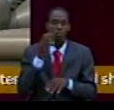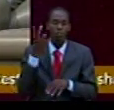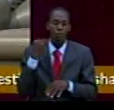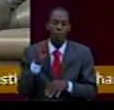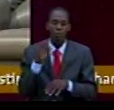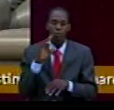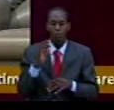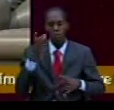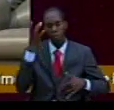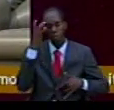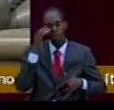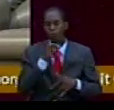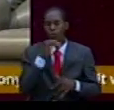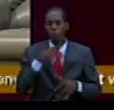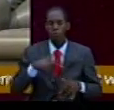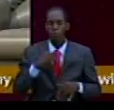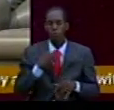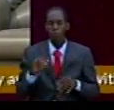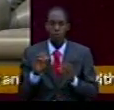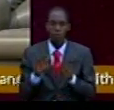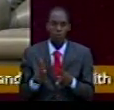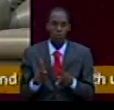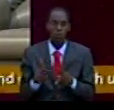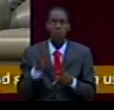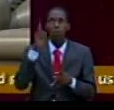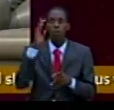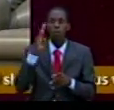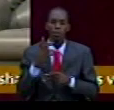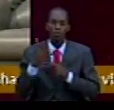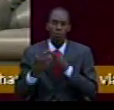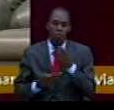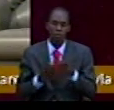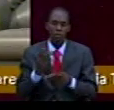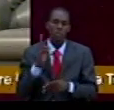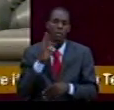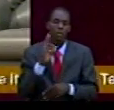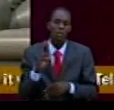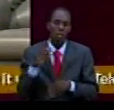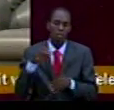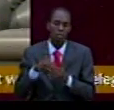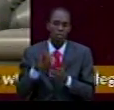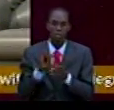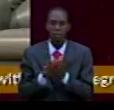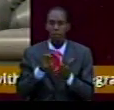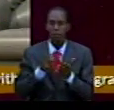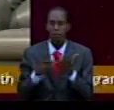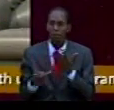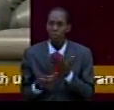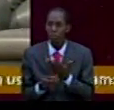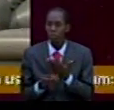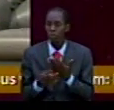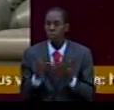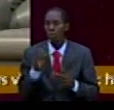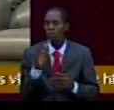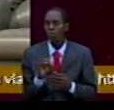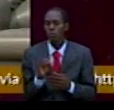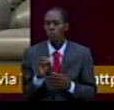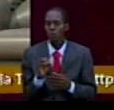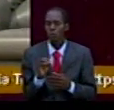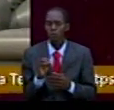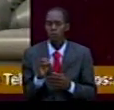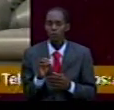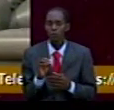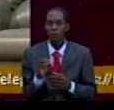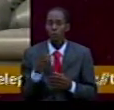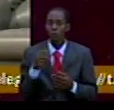fine. So God visited me in that crusade. So now, the problem